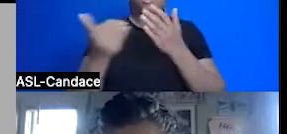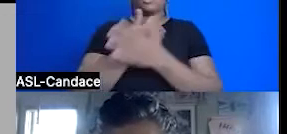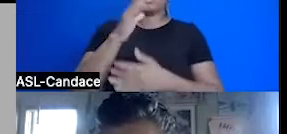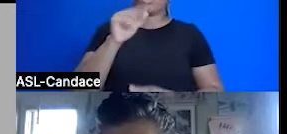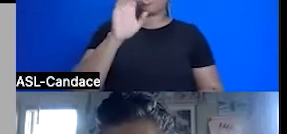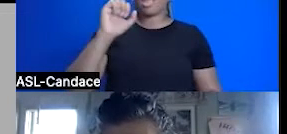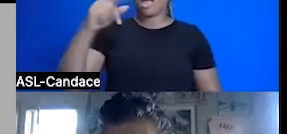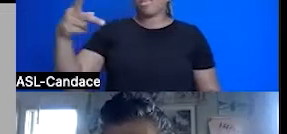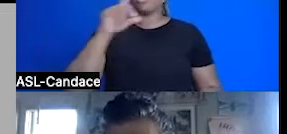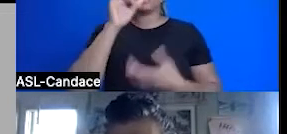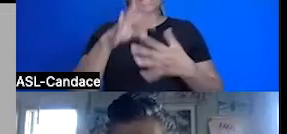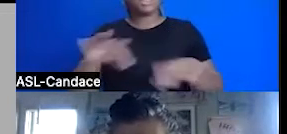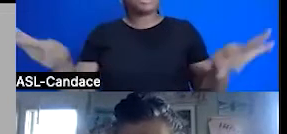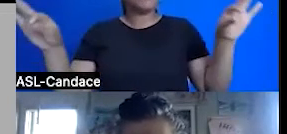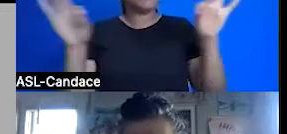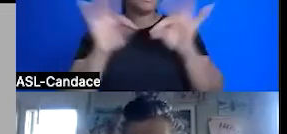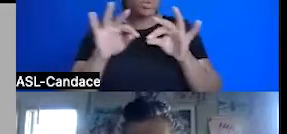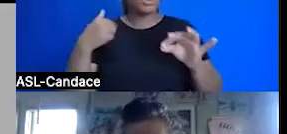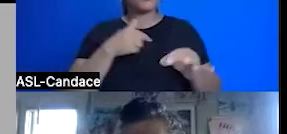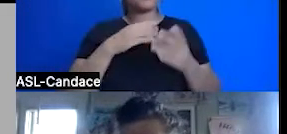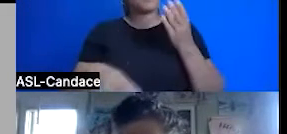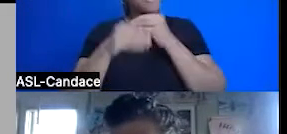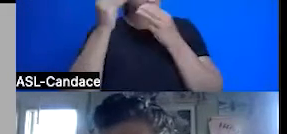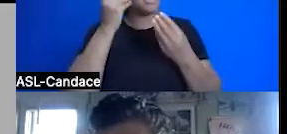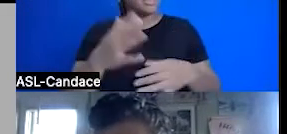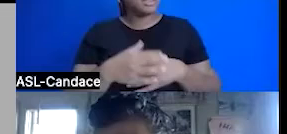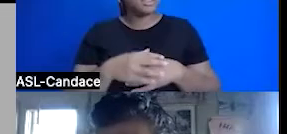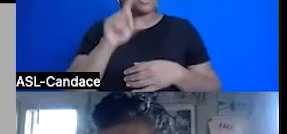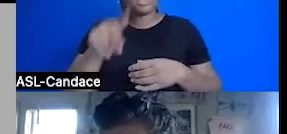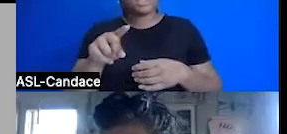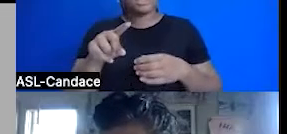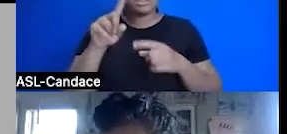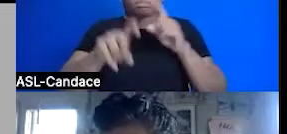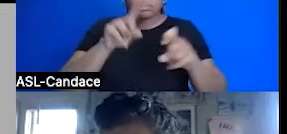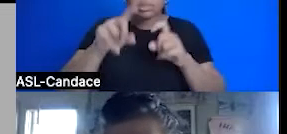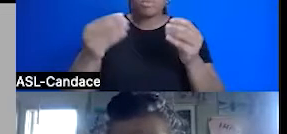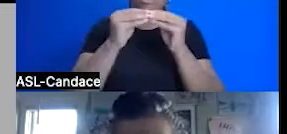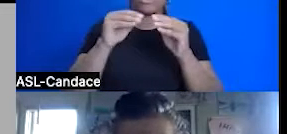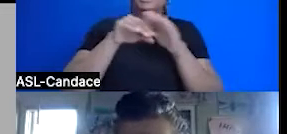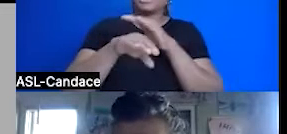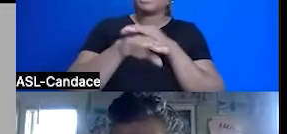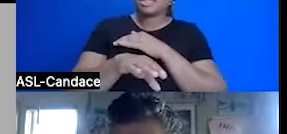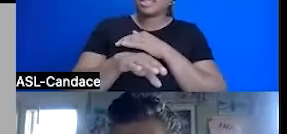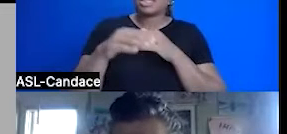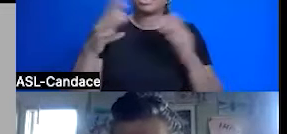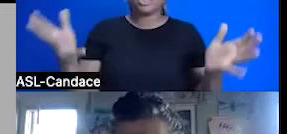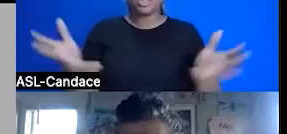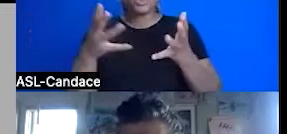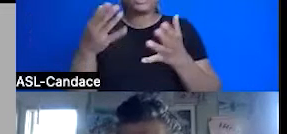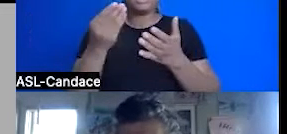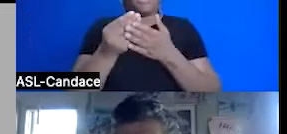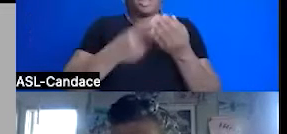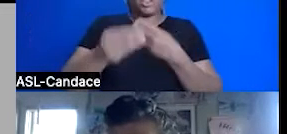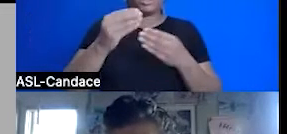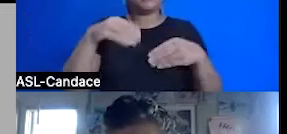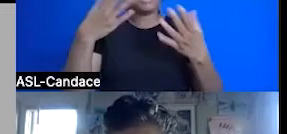it's really important to highlight that we also added questions that interrogate and further accessibility by urging funders to provide